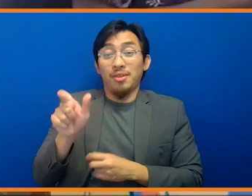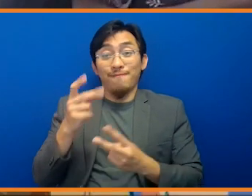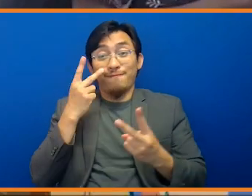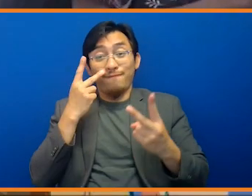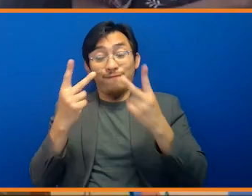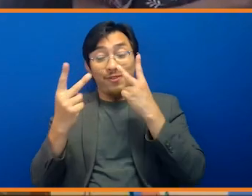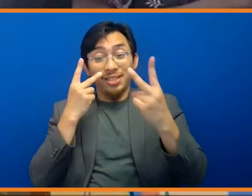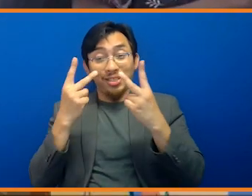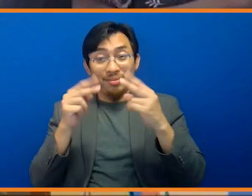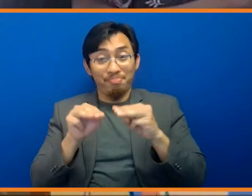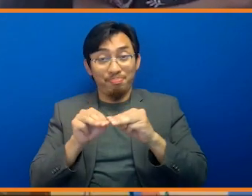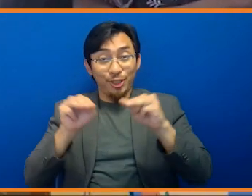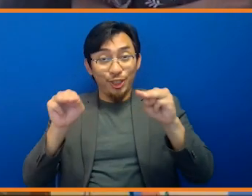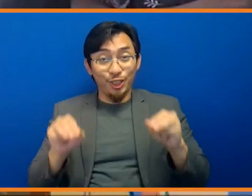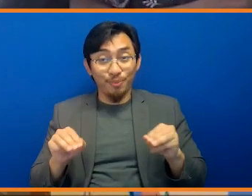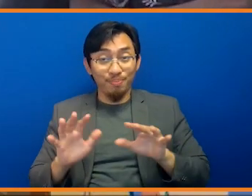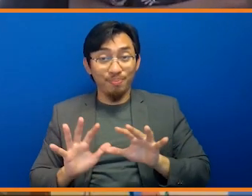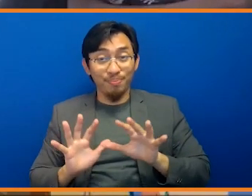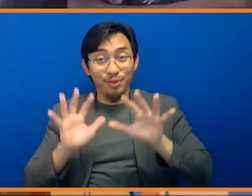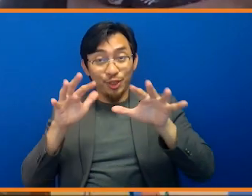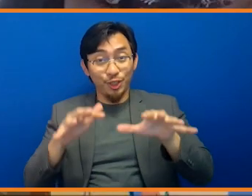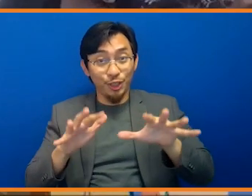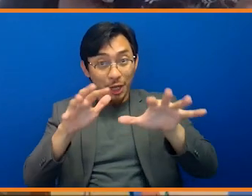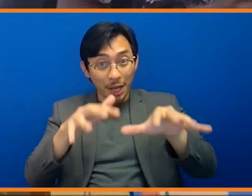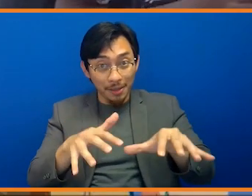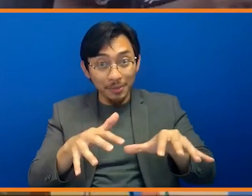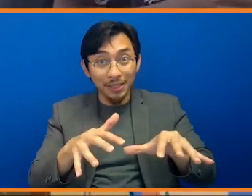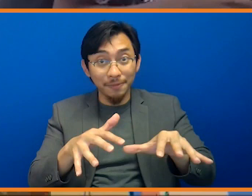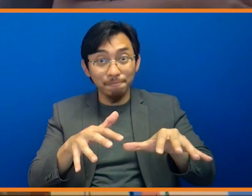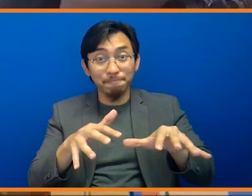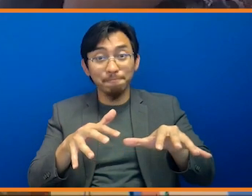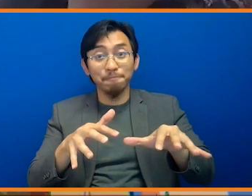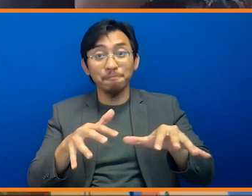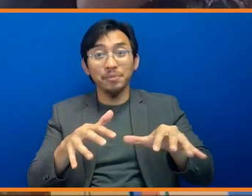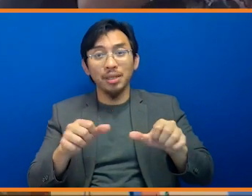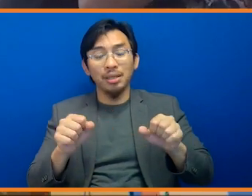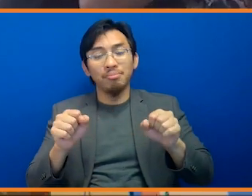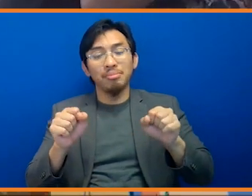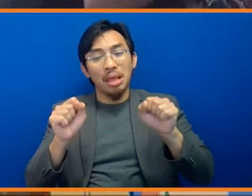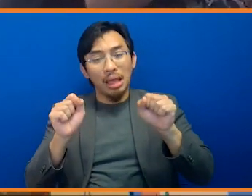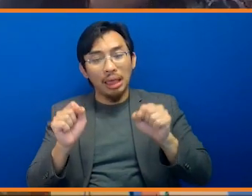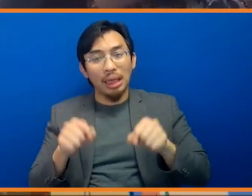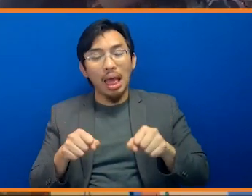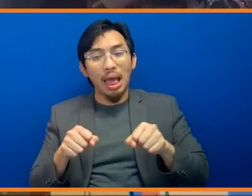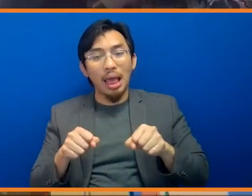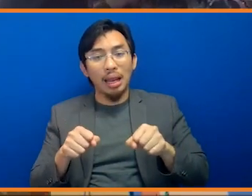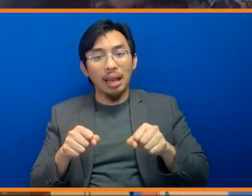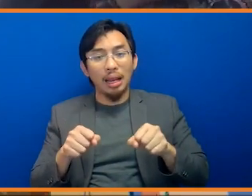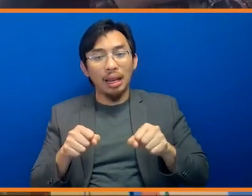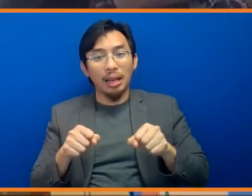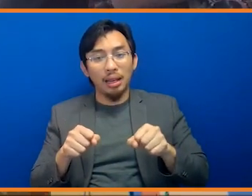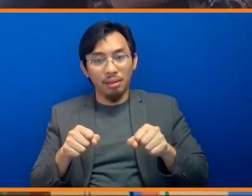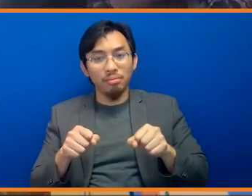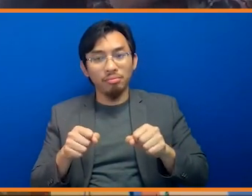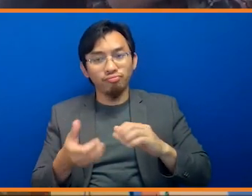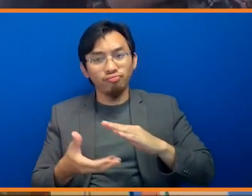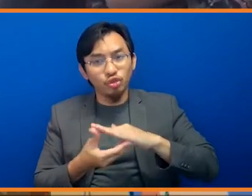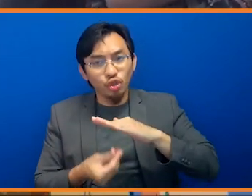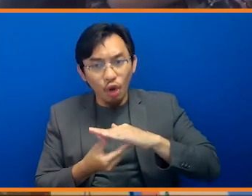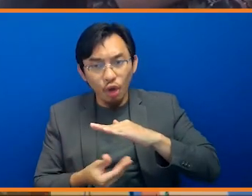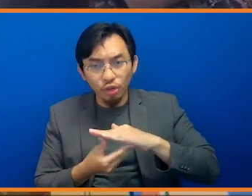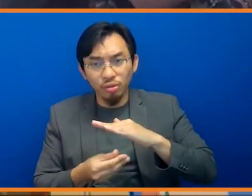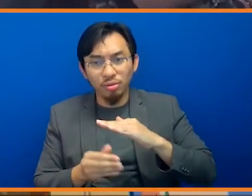of the tourists that visit the Museum Tsunami, we can Therefore, we can push them